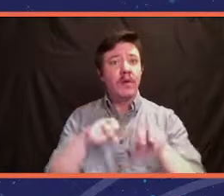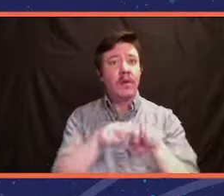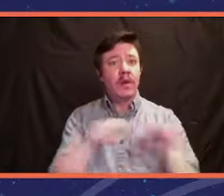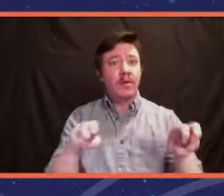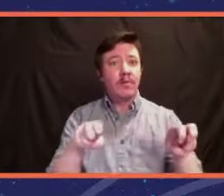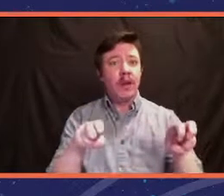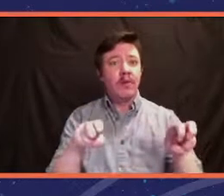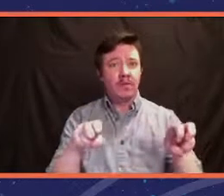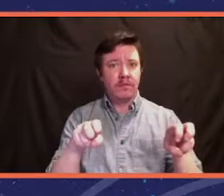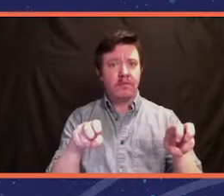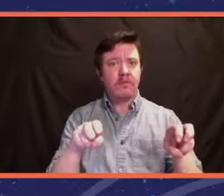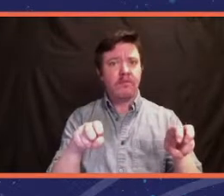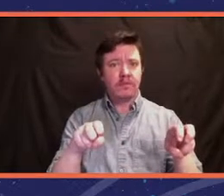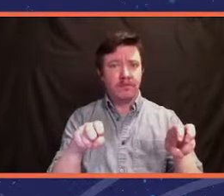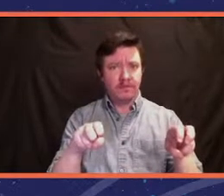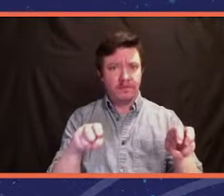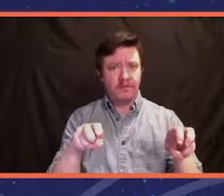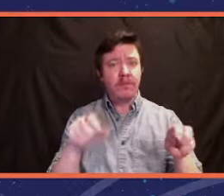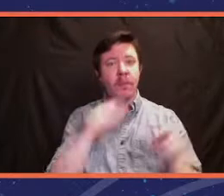gonna go ahead and introduce y'all.